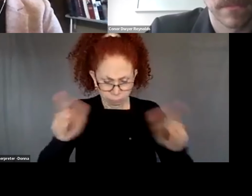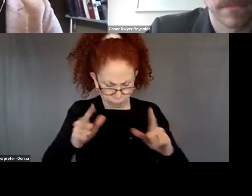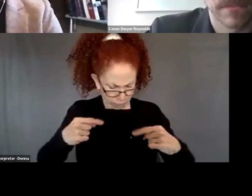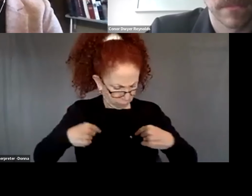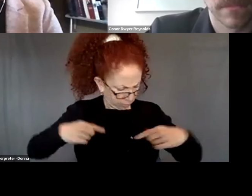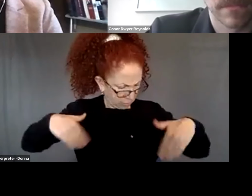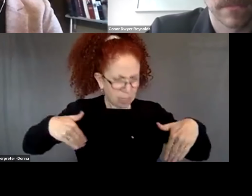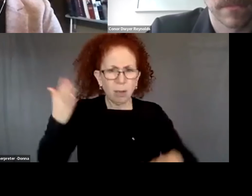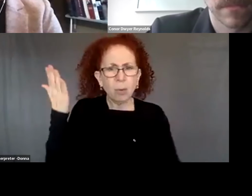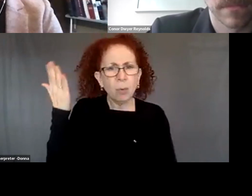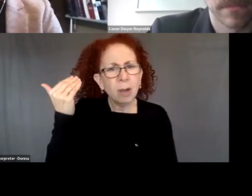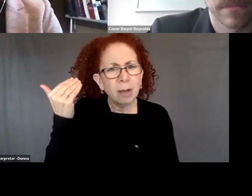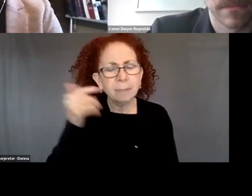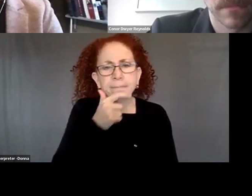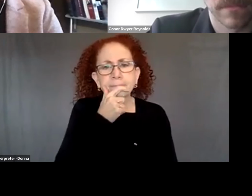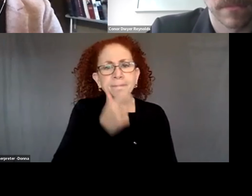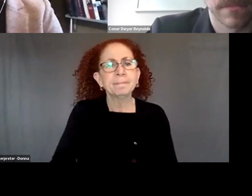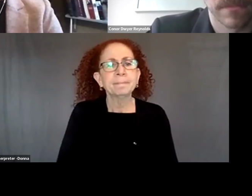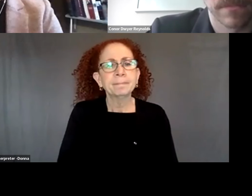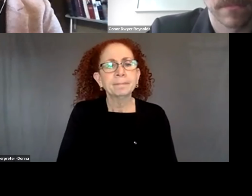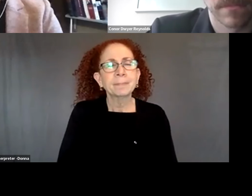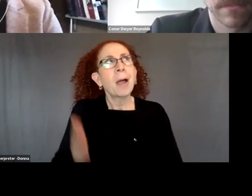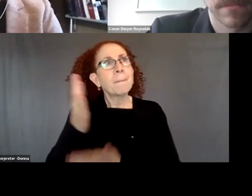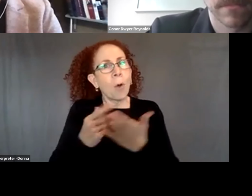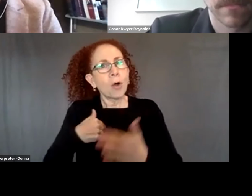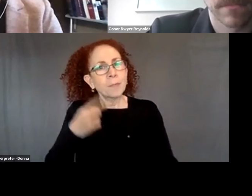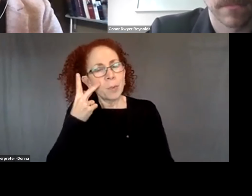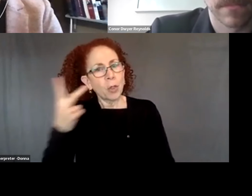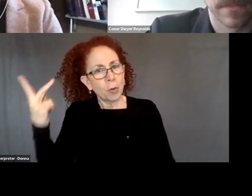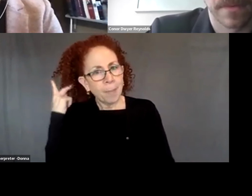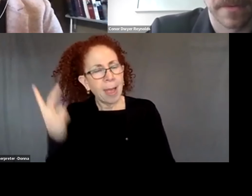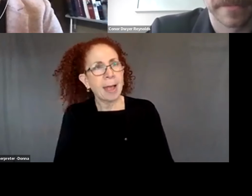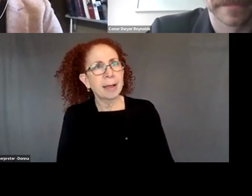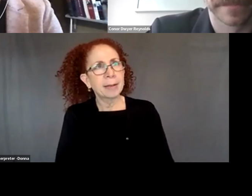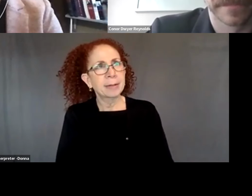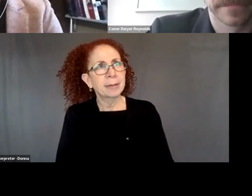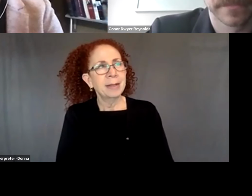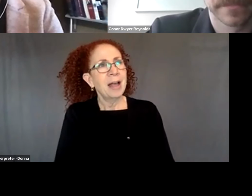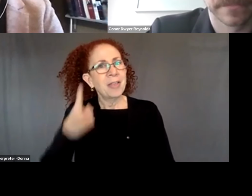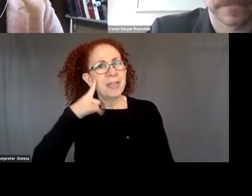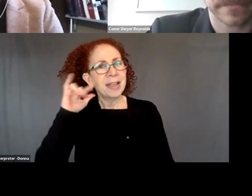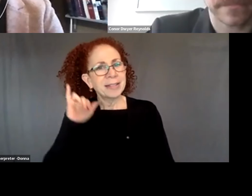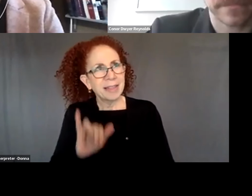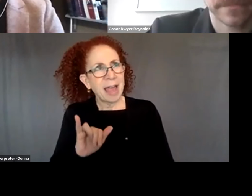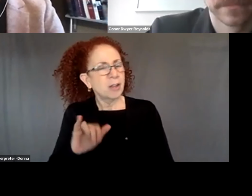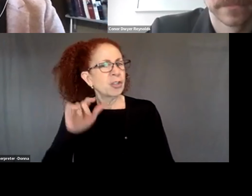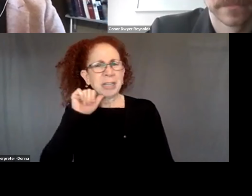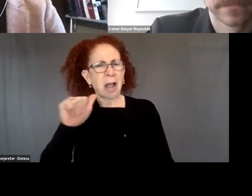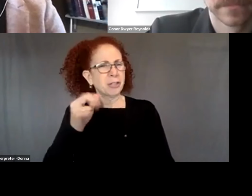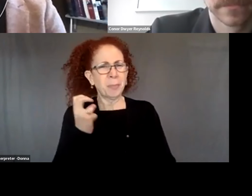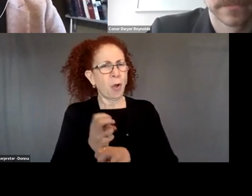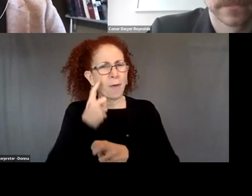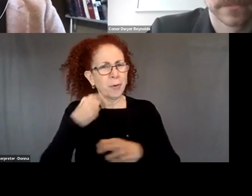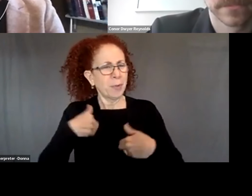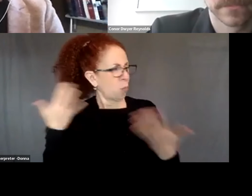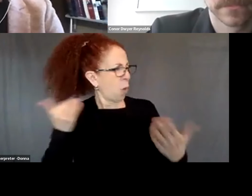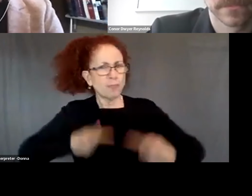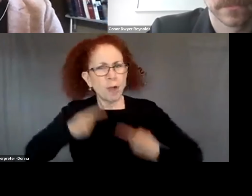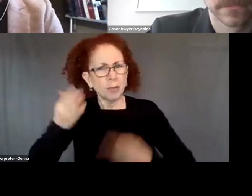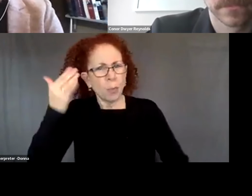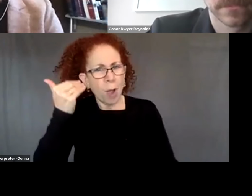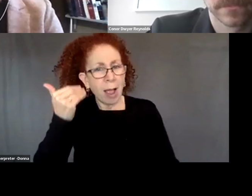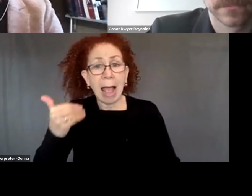me? So there's a part of me that in retrospect thinks that this question should not have been that difficult for me. I don't just have